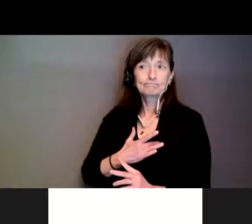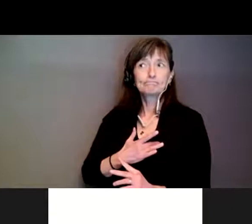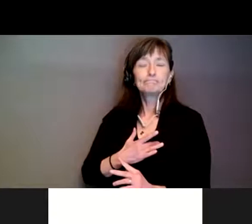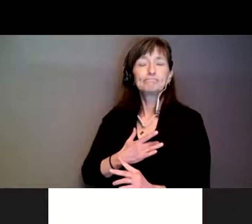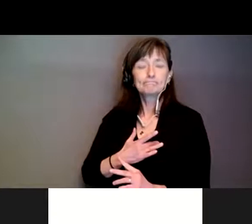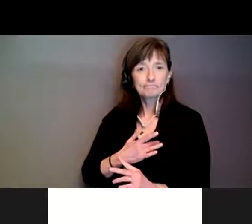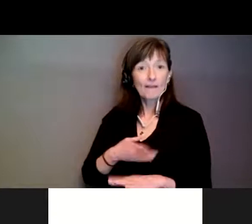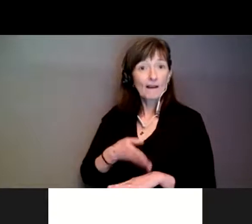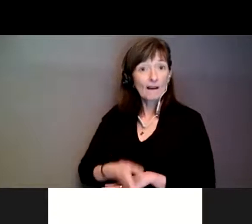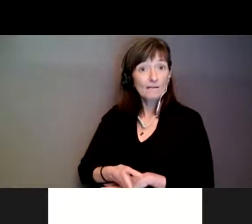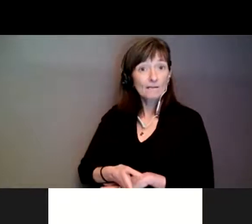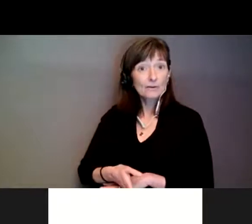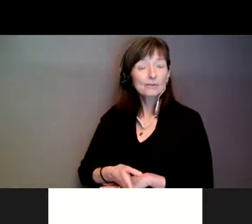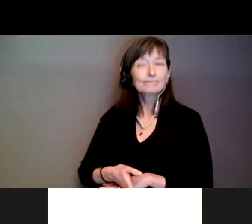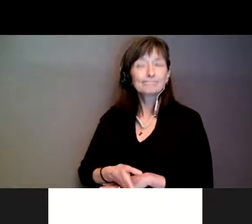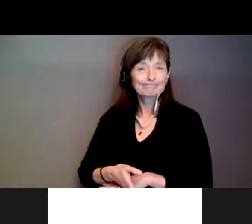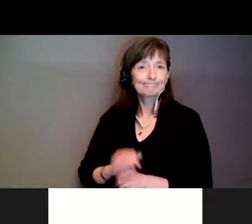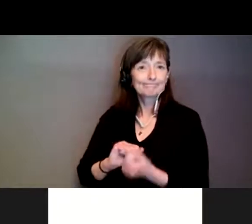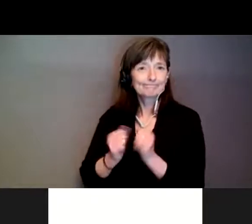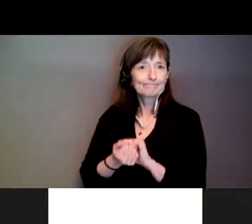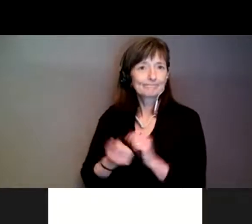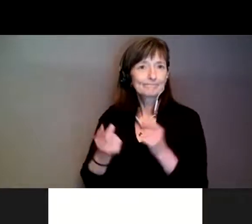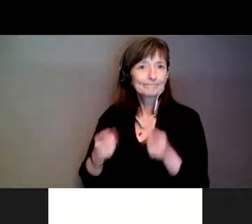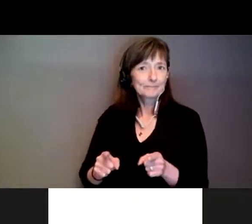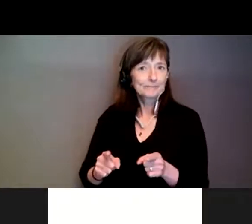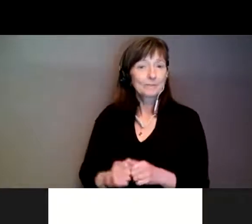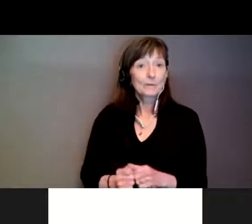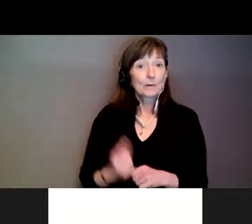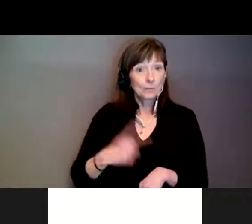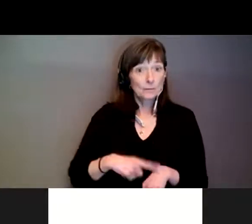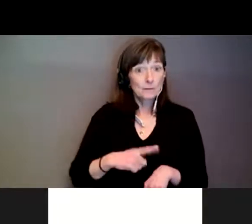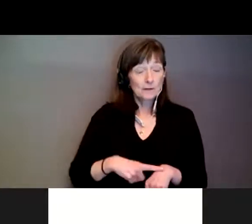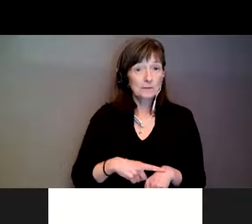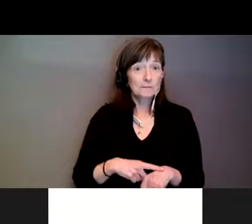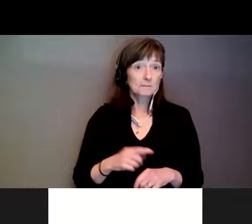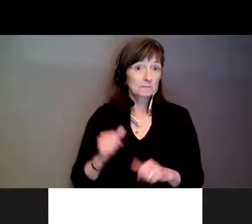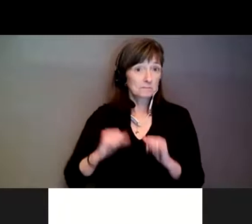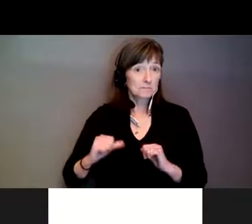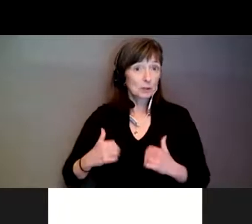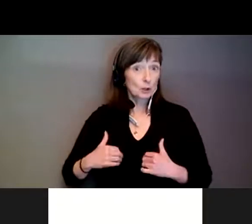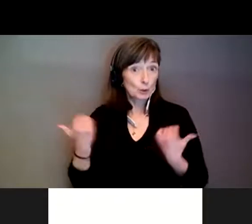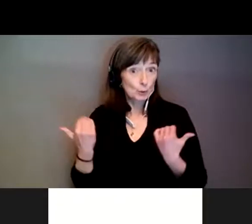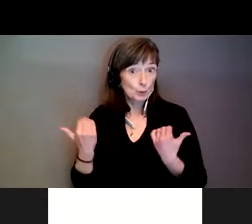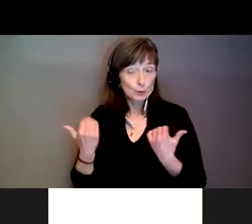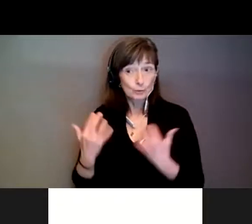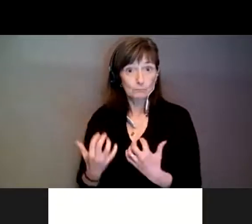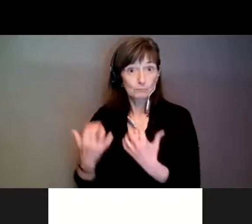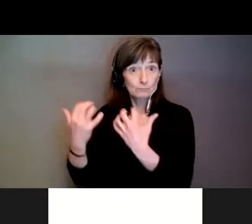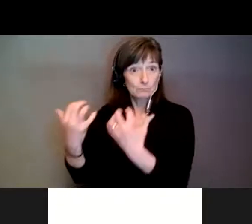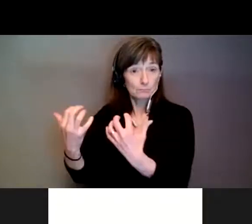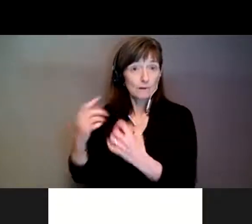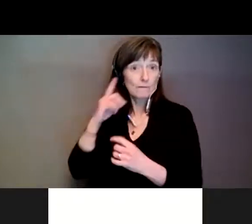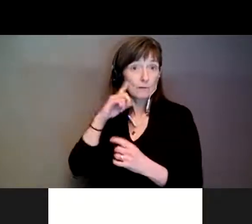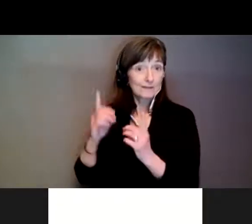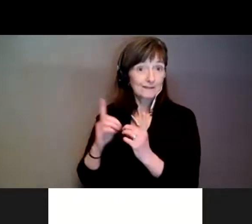occurs with a show that we do about dating violence and sexual assault for youth that we have been touring